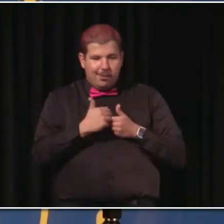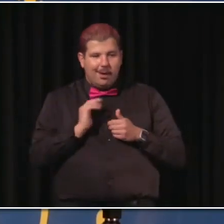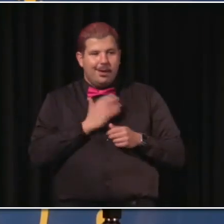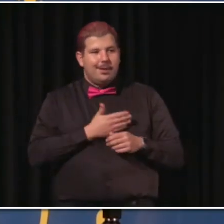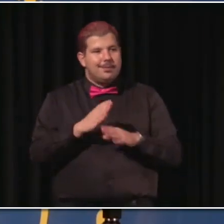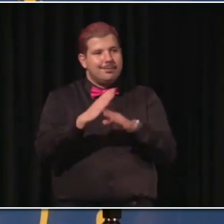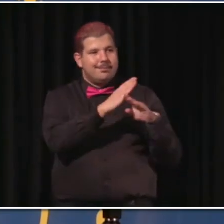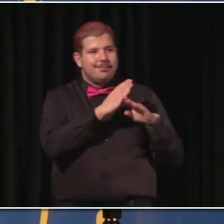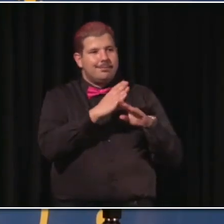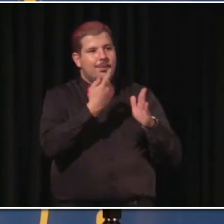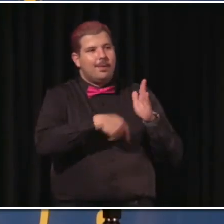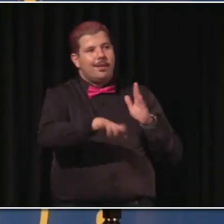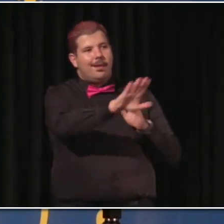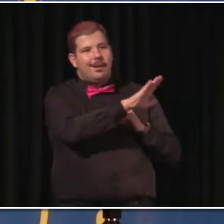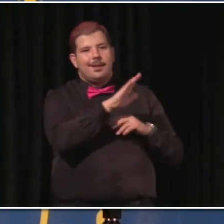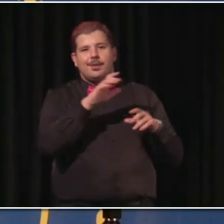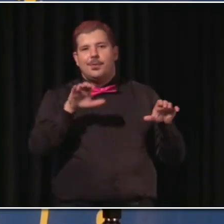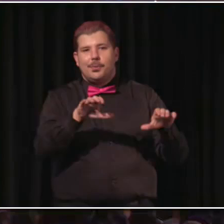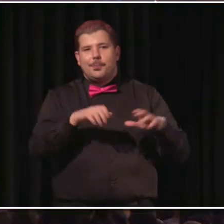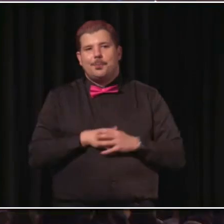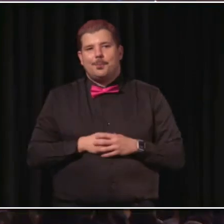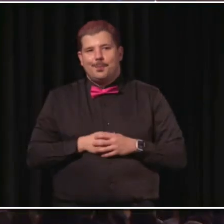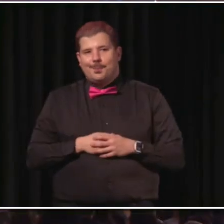protecting what they do.